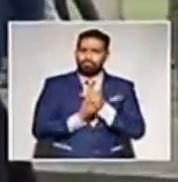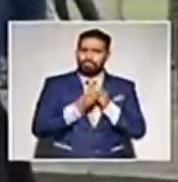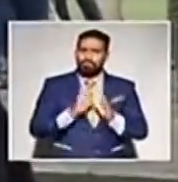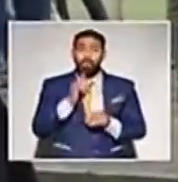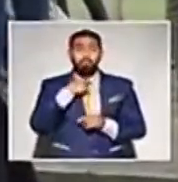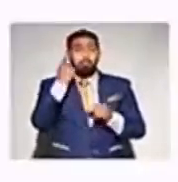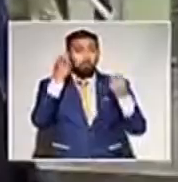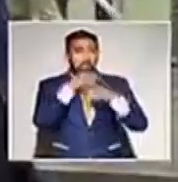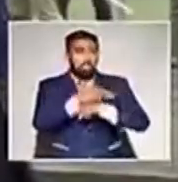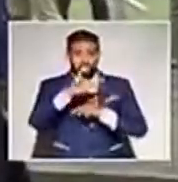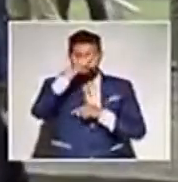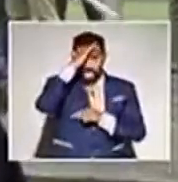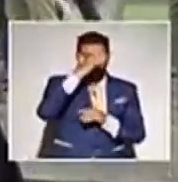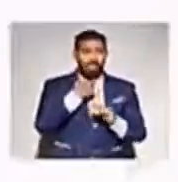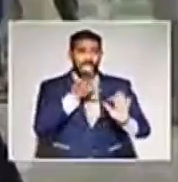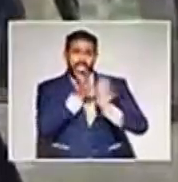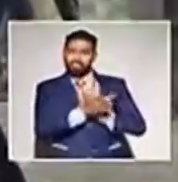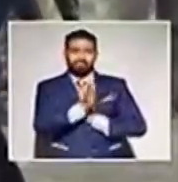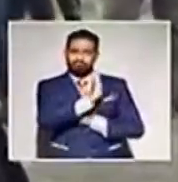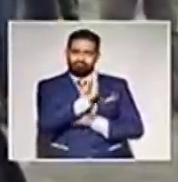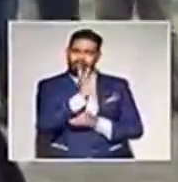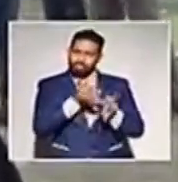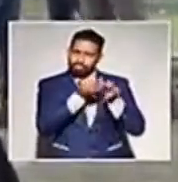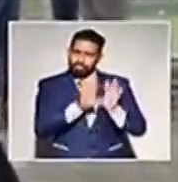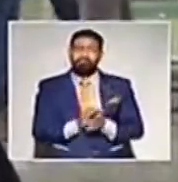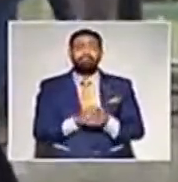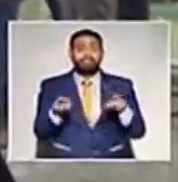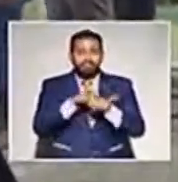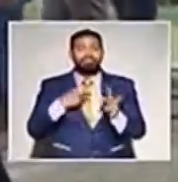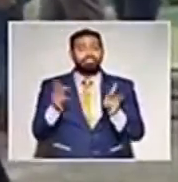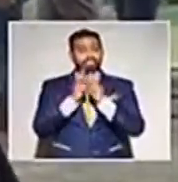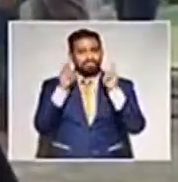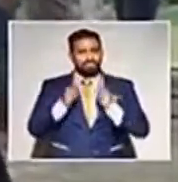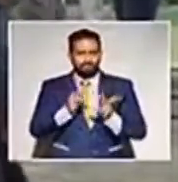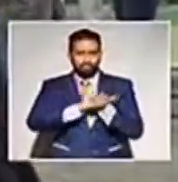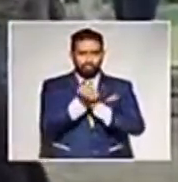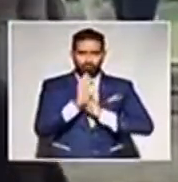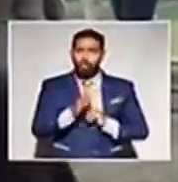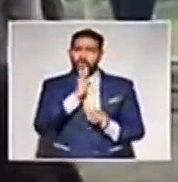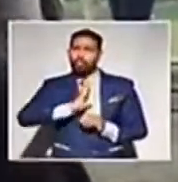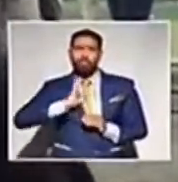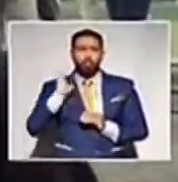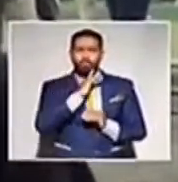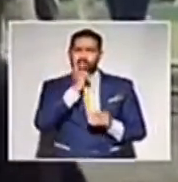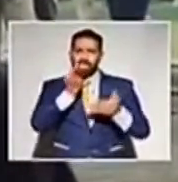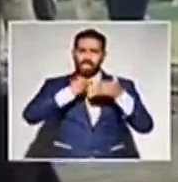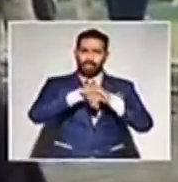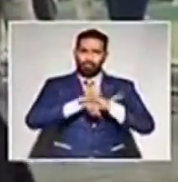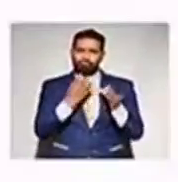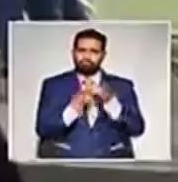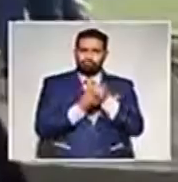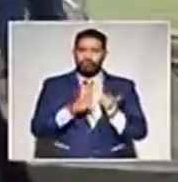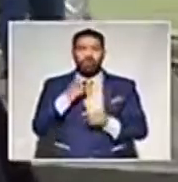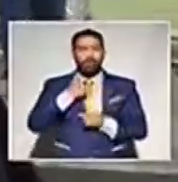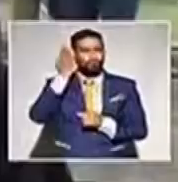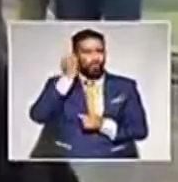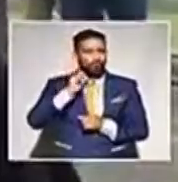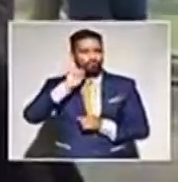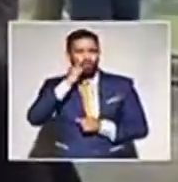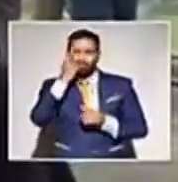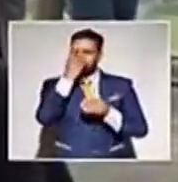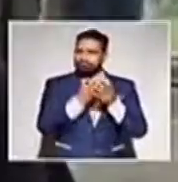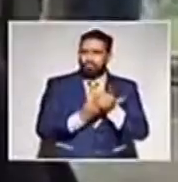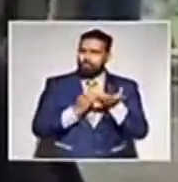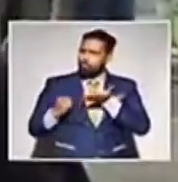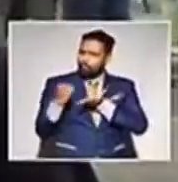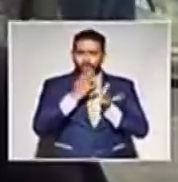system that is not going to be biased just to the elite. It's going to be an all-inclusive one, regardless of gender, caste, race, or whatever it is. So we will keep making